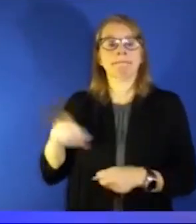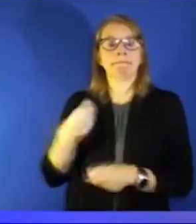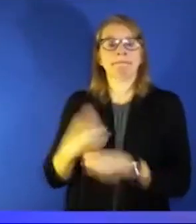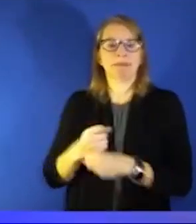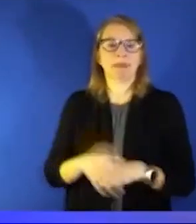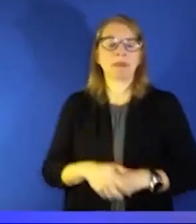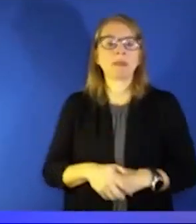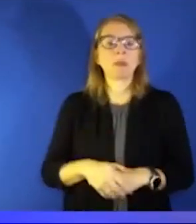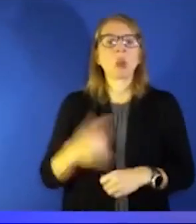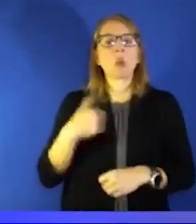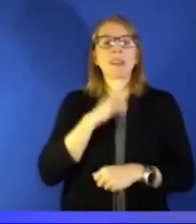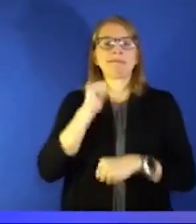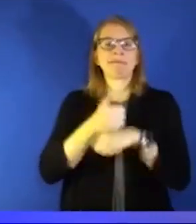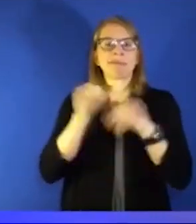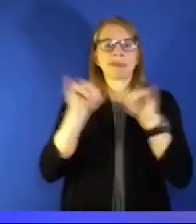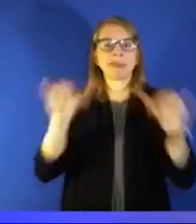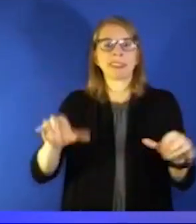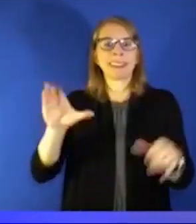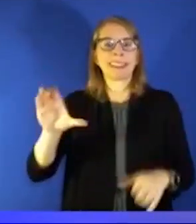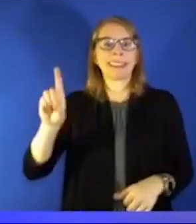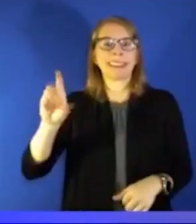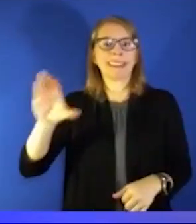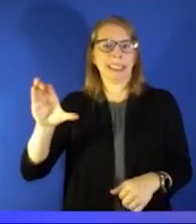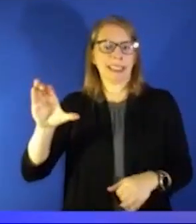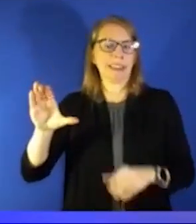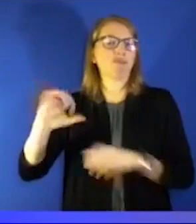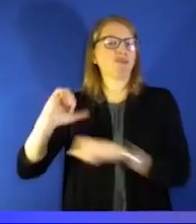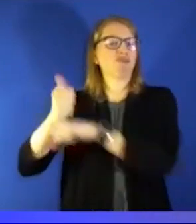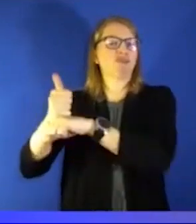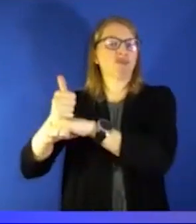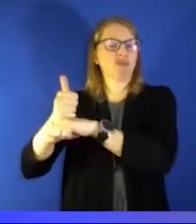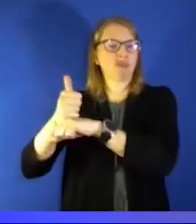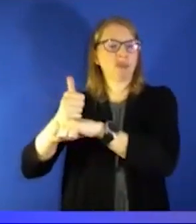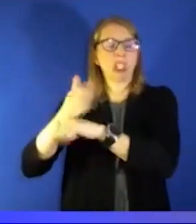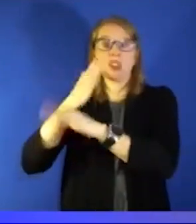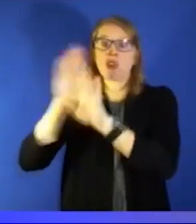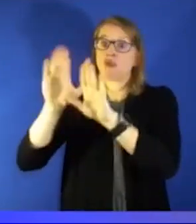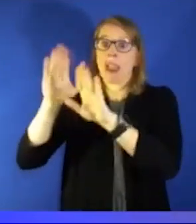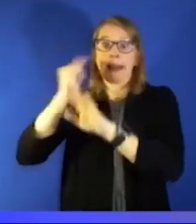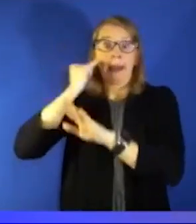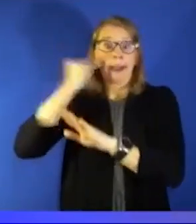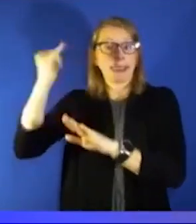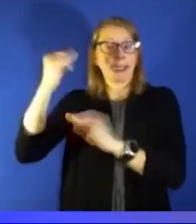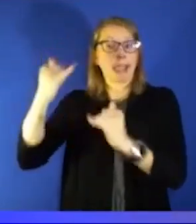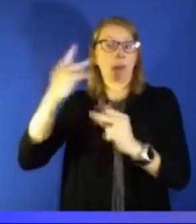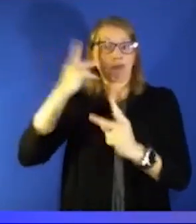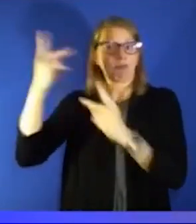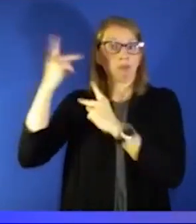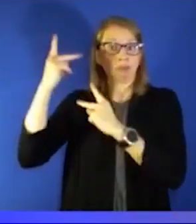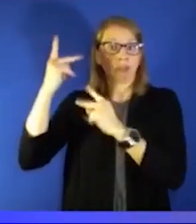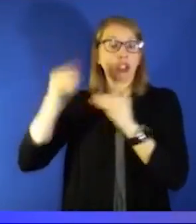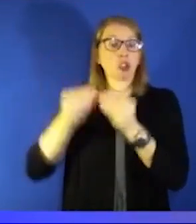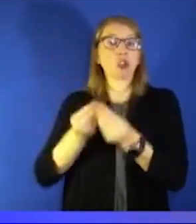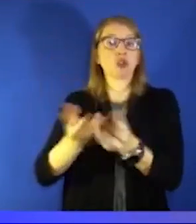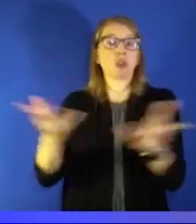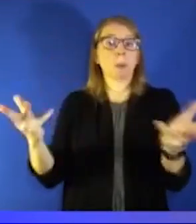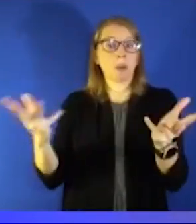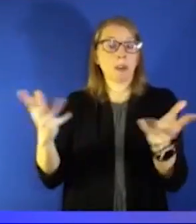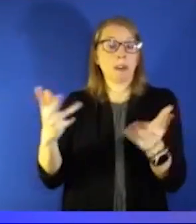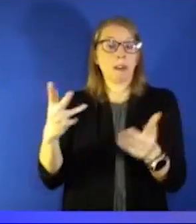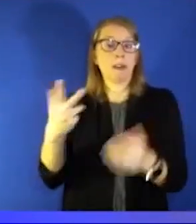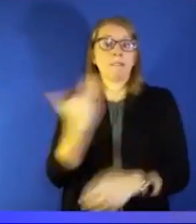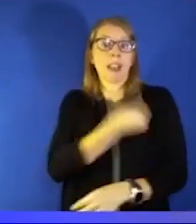that the CDC did, and in retrospect was a great idea, to distribute this vaccine in pharmacies.